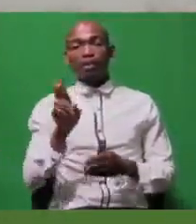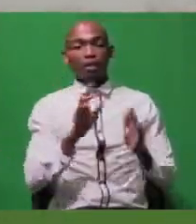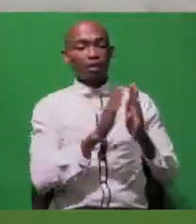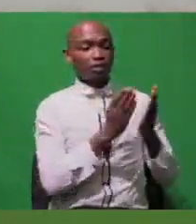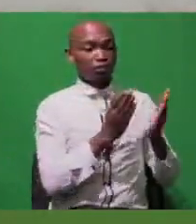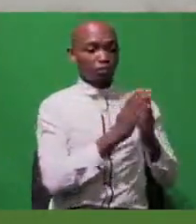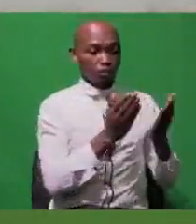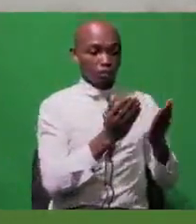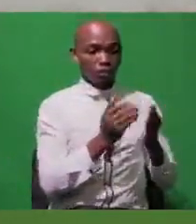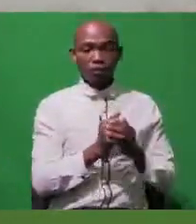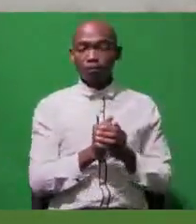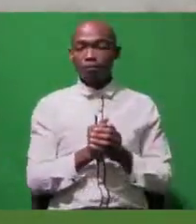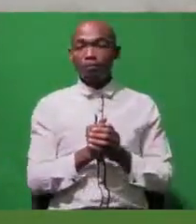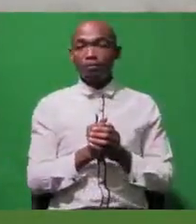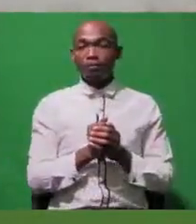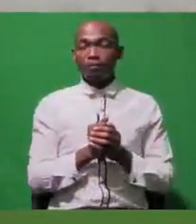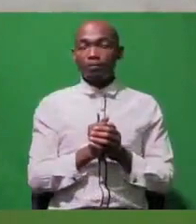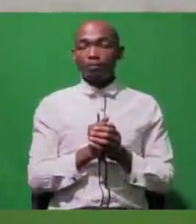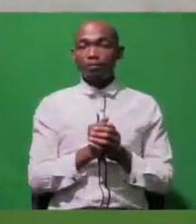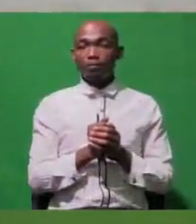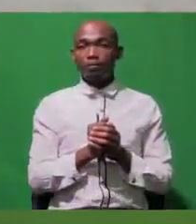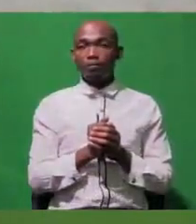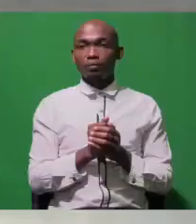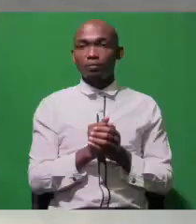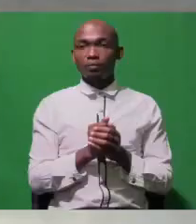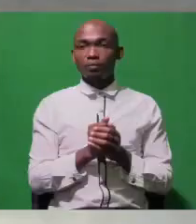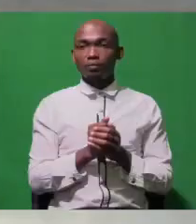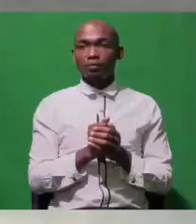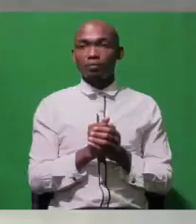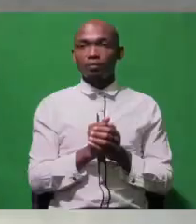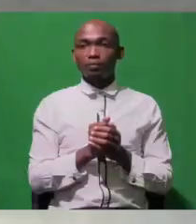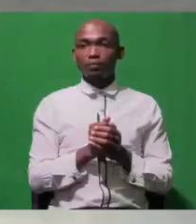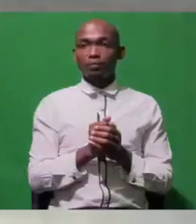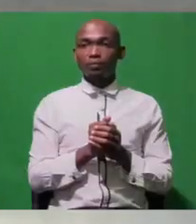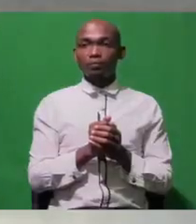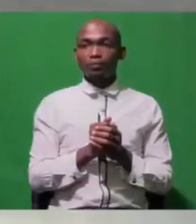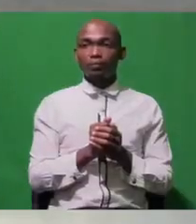Okay. On first, the